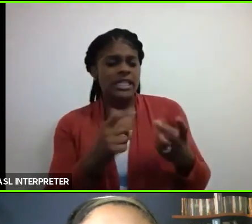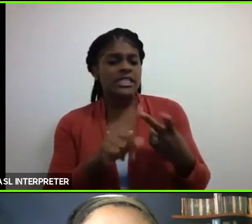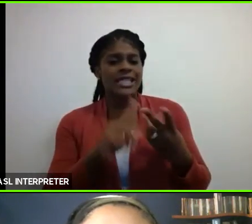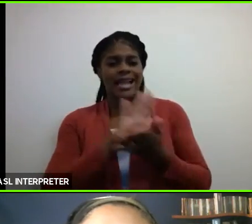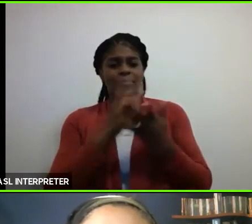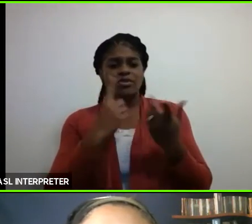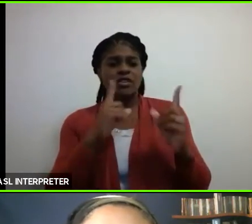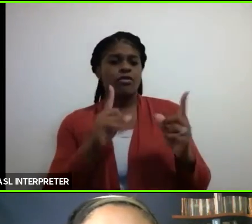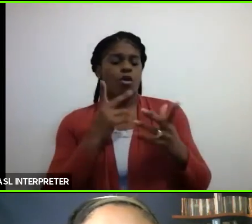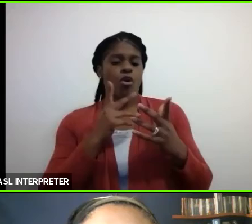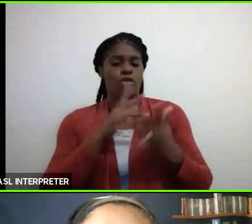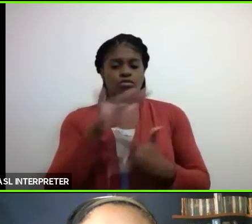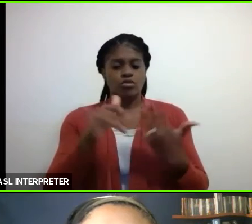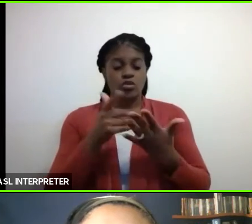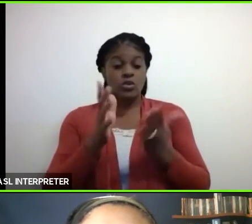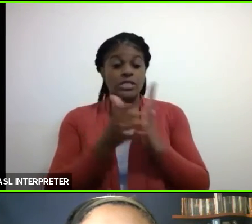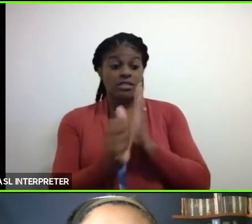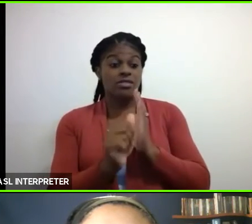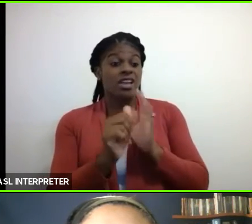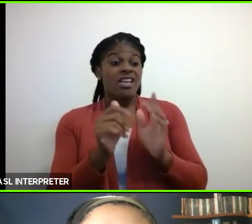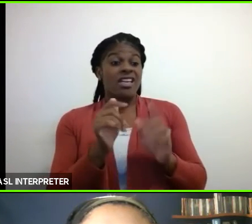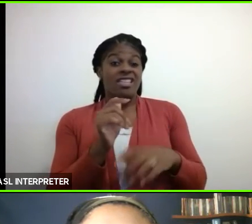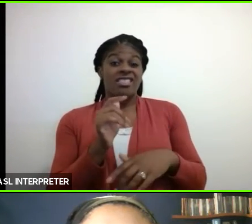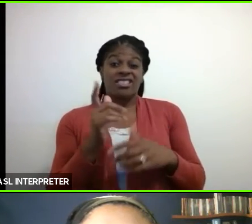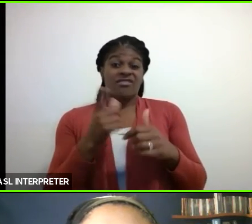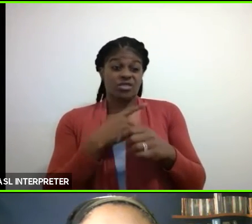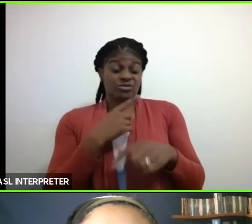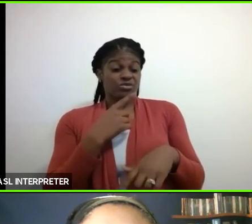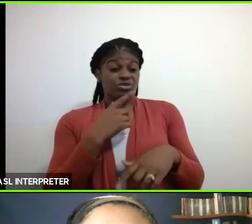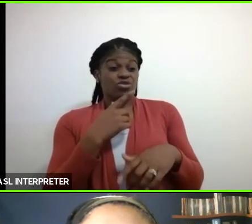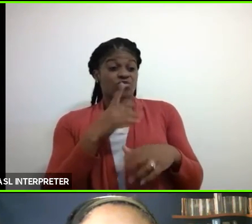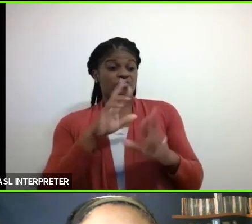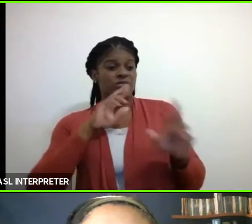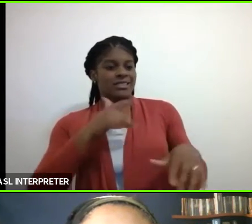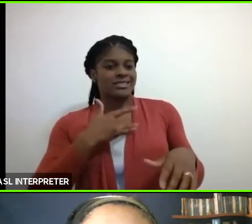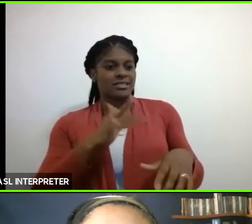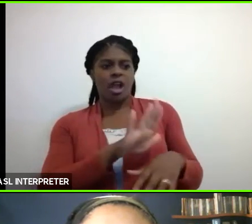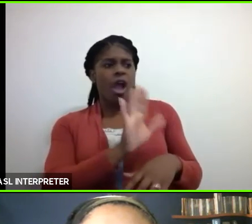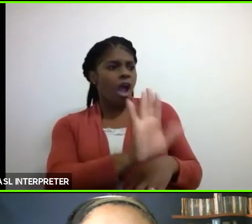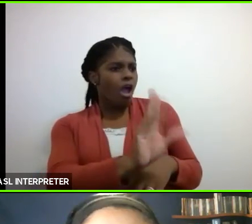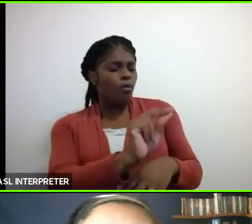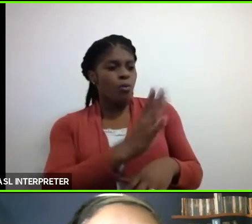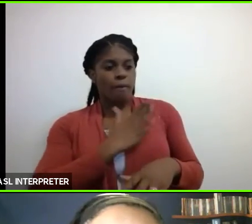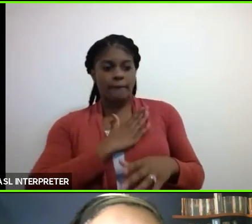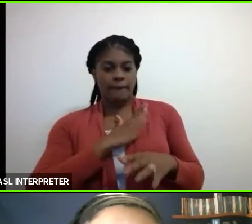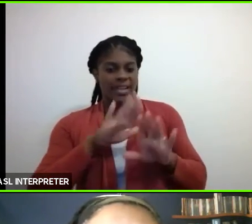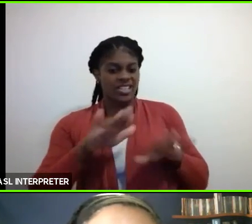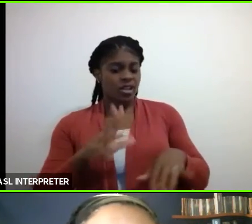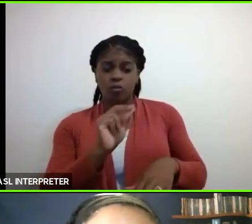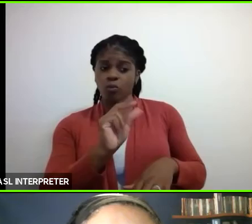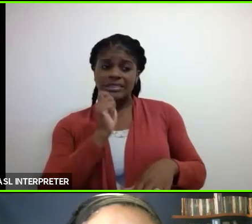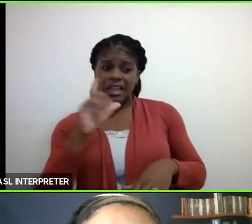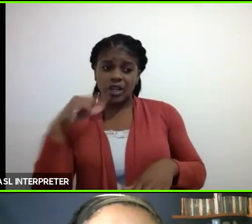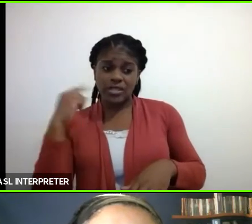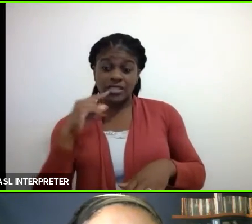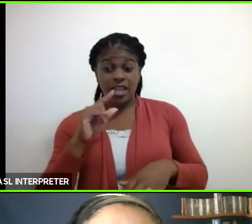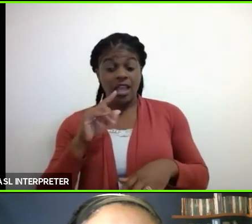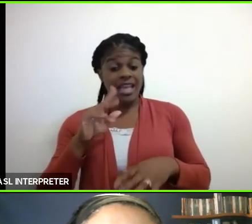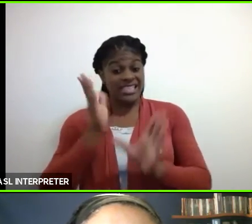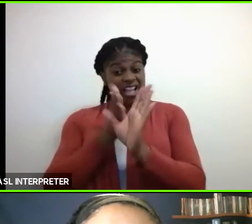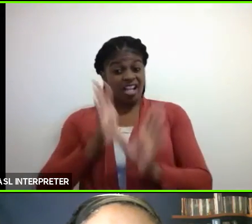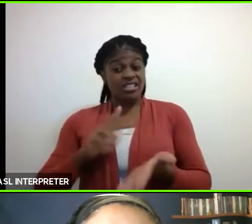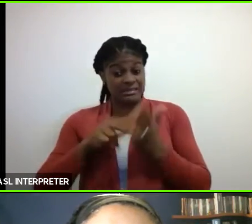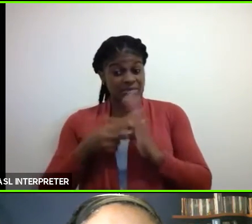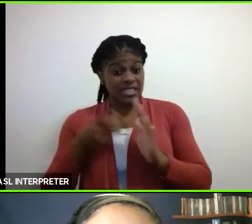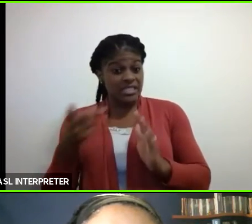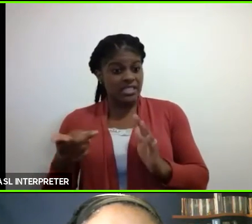skills, but their first response was often, my child's not crazy. In their culture, that's what the psychologist was